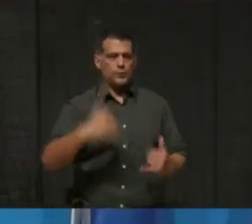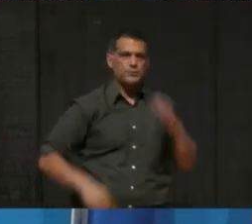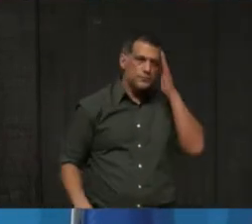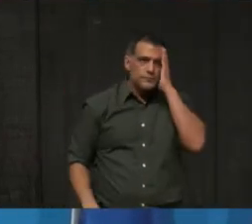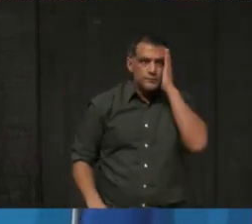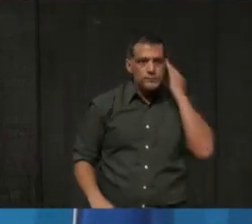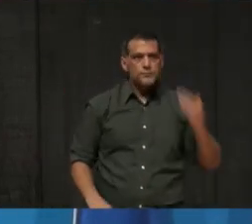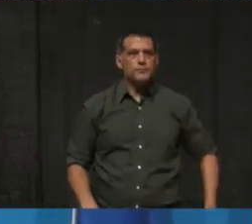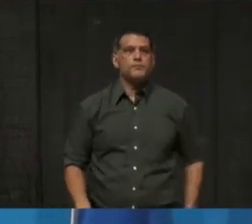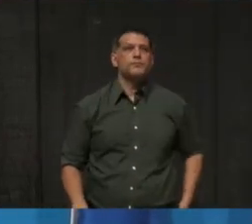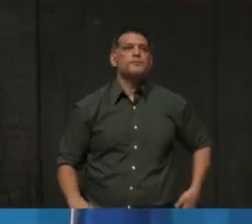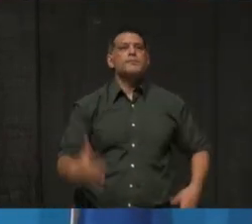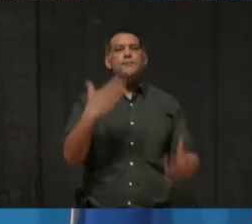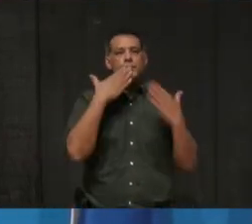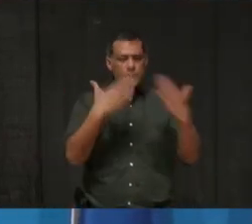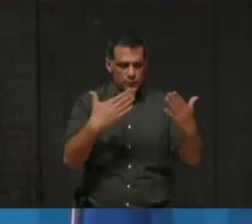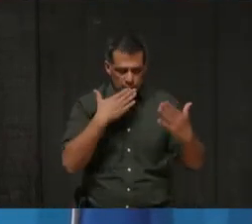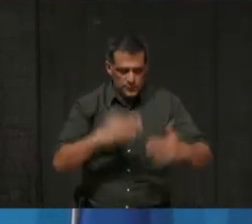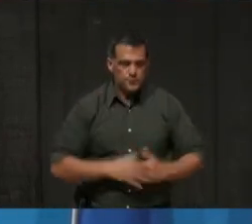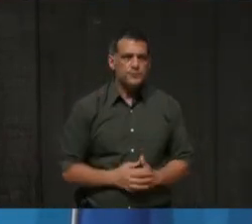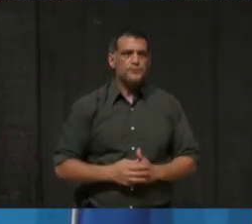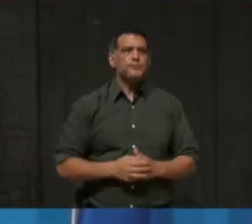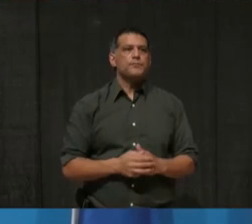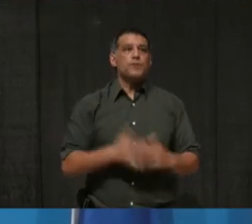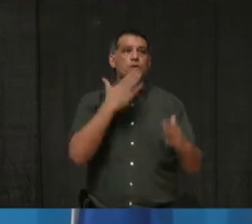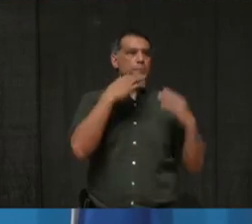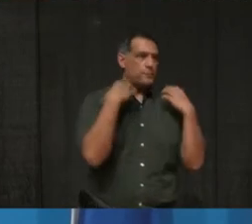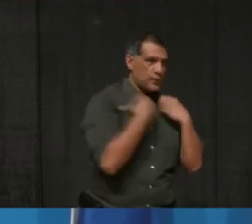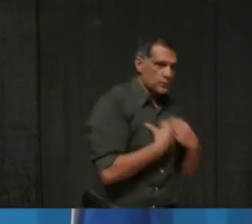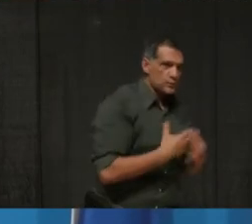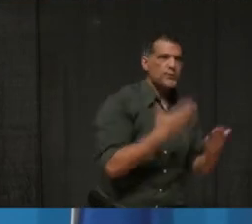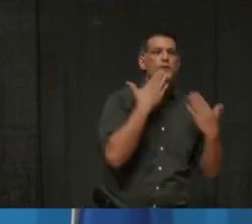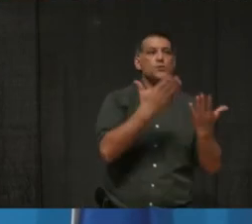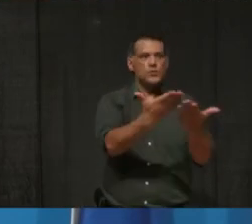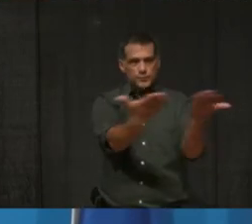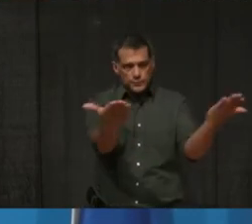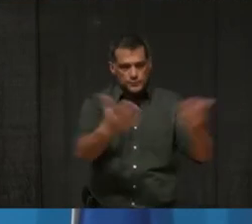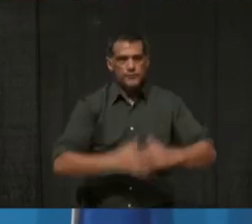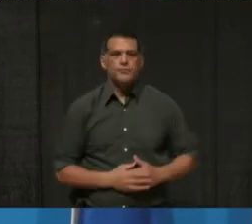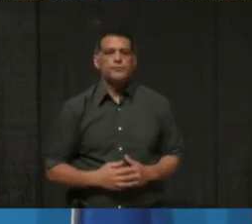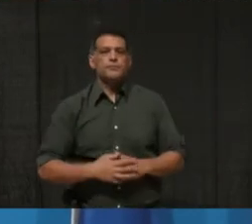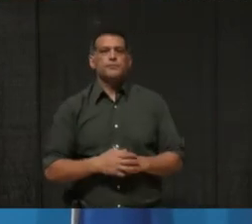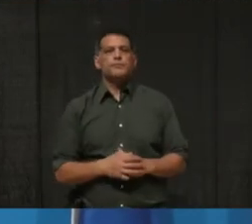Yes, thank you very much, Madam Mayor. Thanks, Stephanie, for the question.